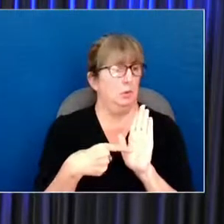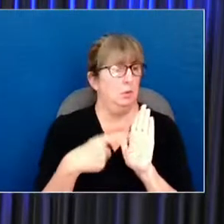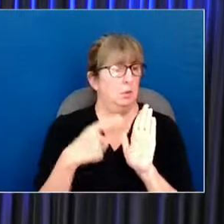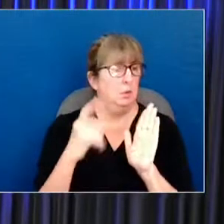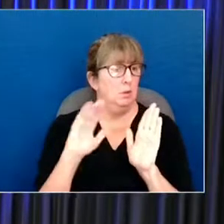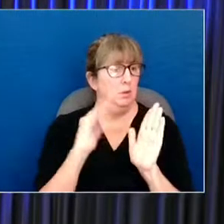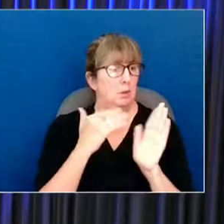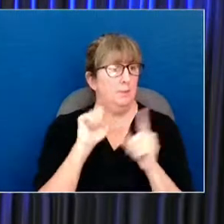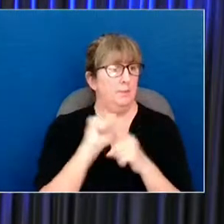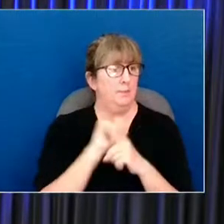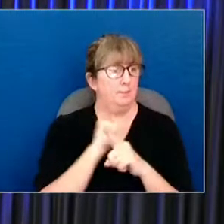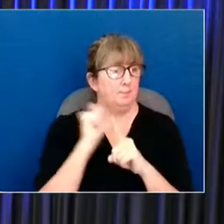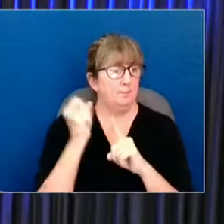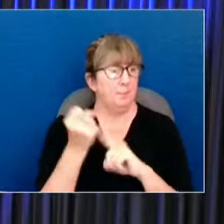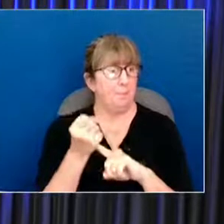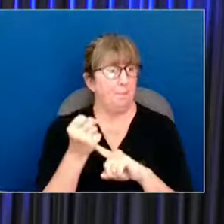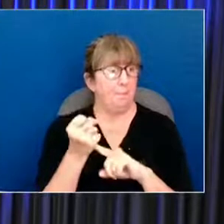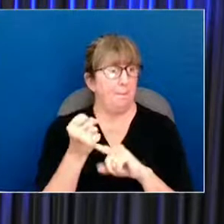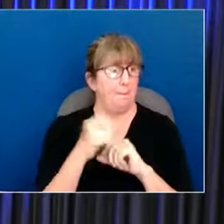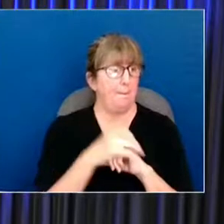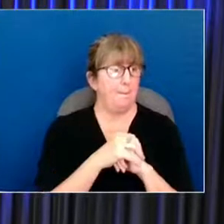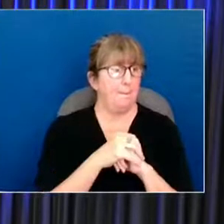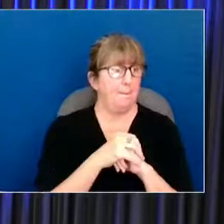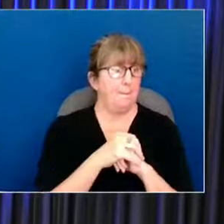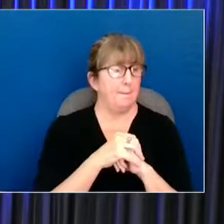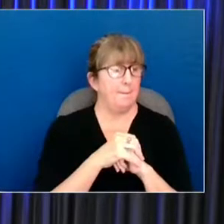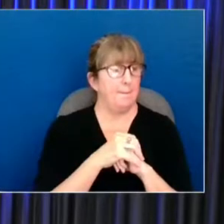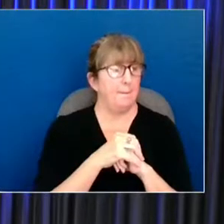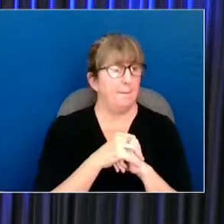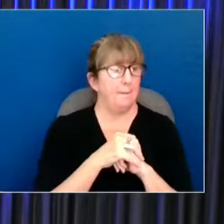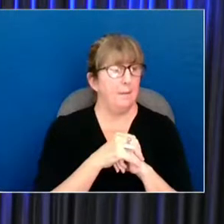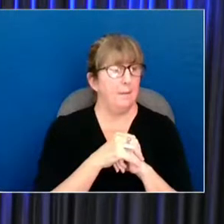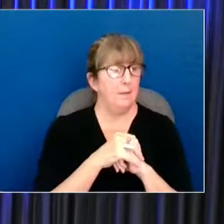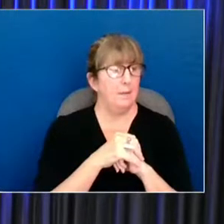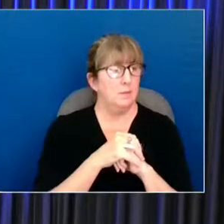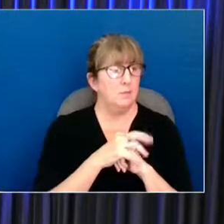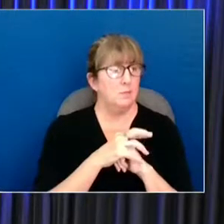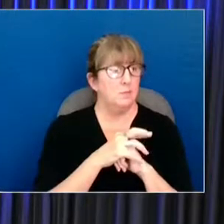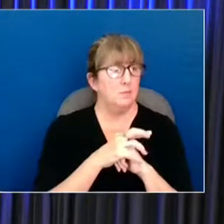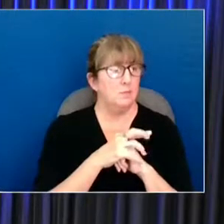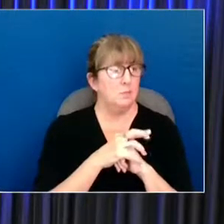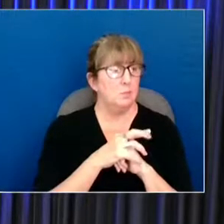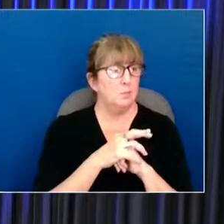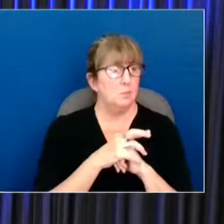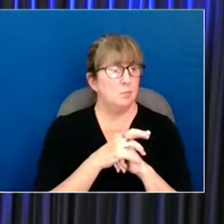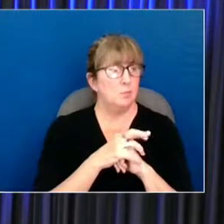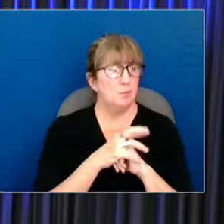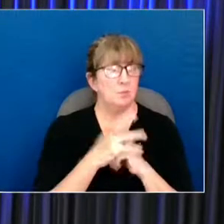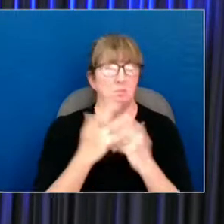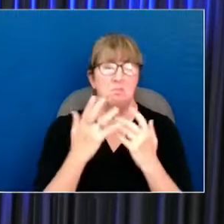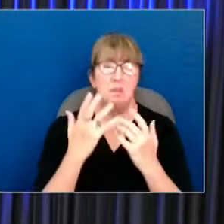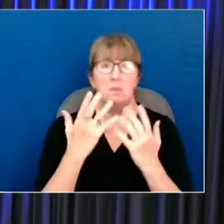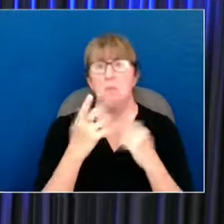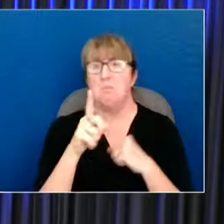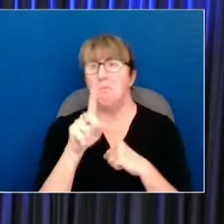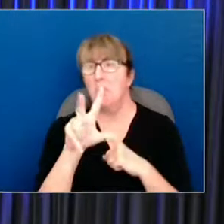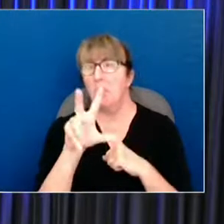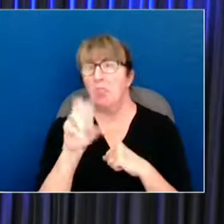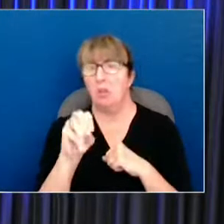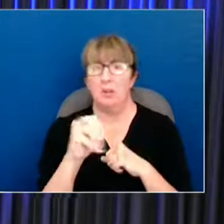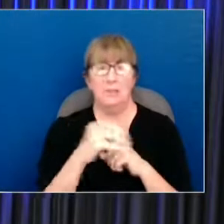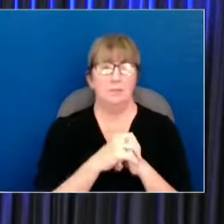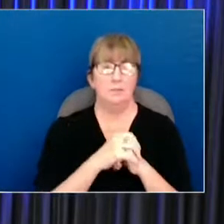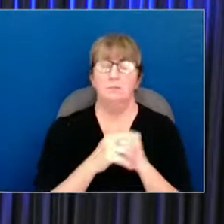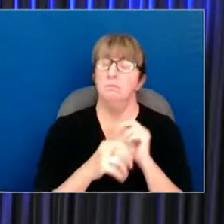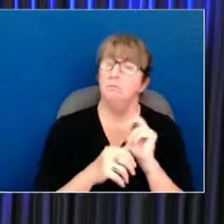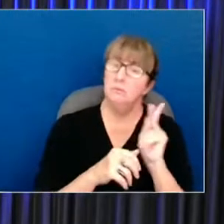a system standpoint and capability. So I'd say no more than 1:30. Okay. Unless, Thank Bruce, you you.